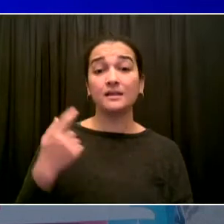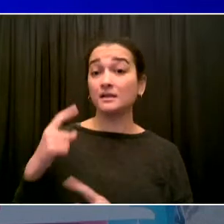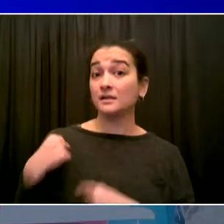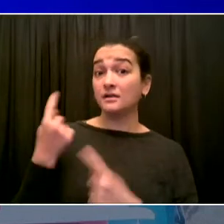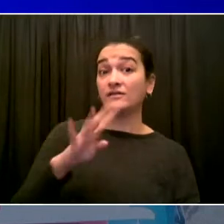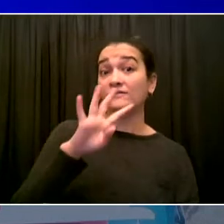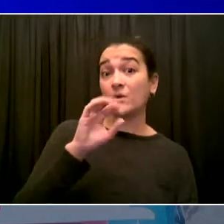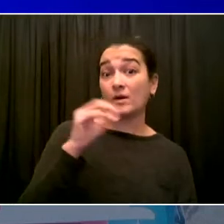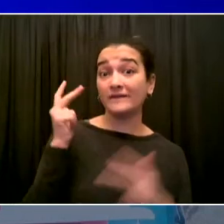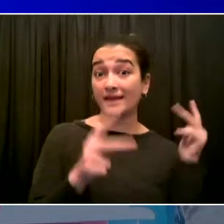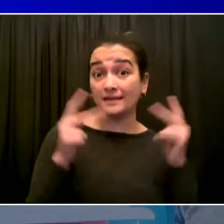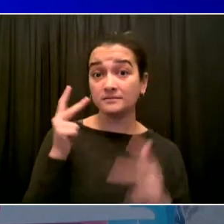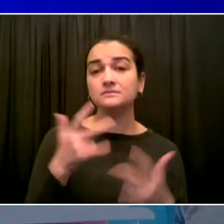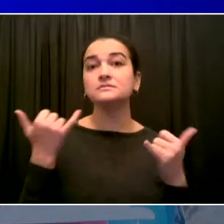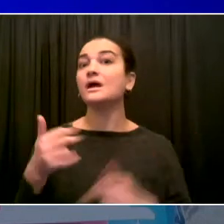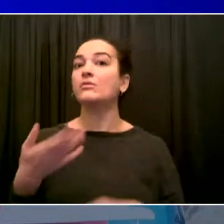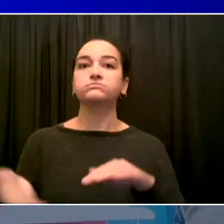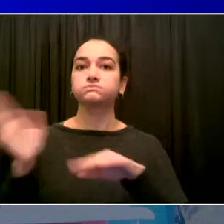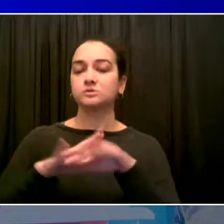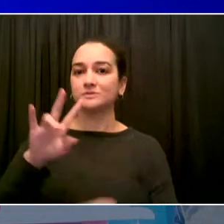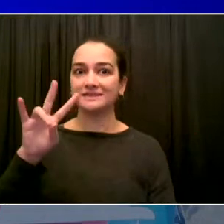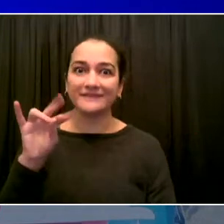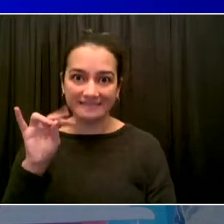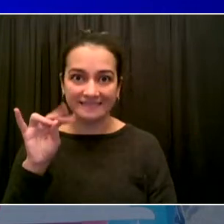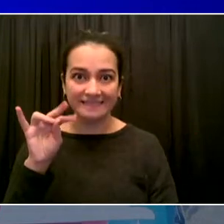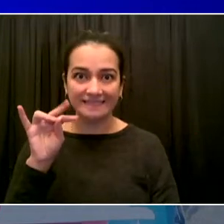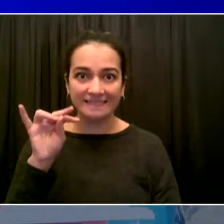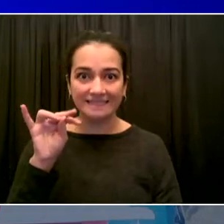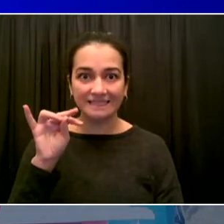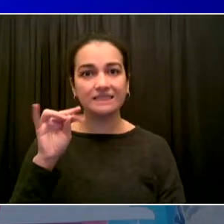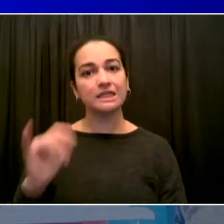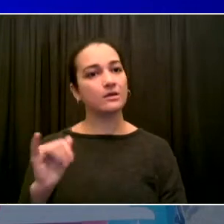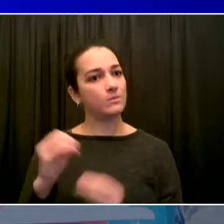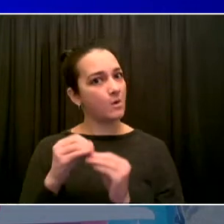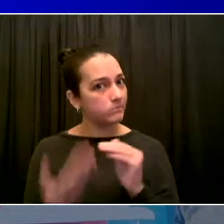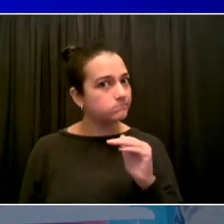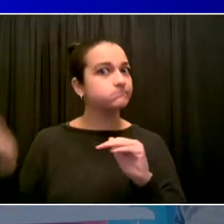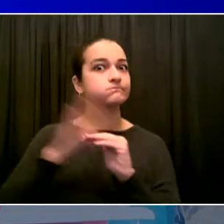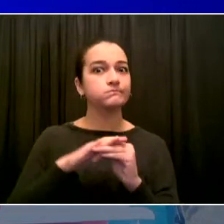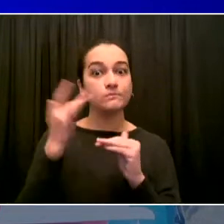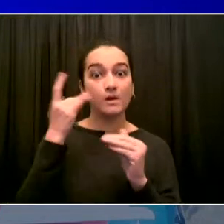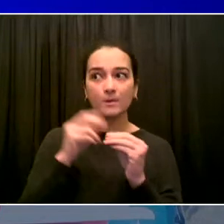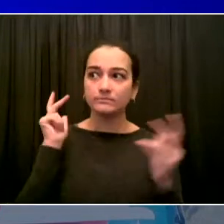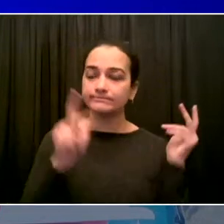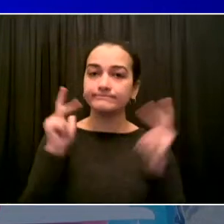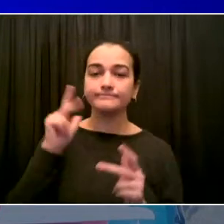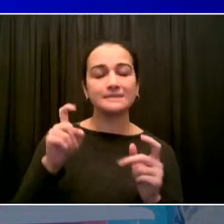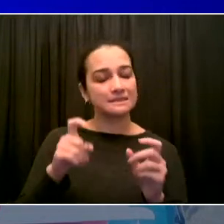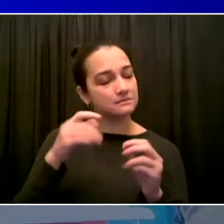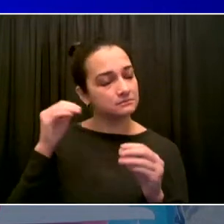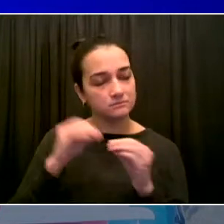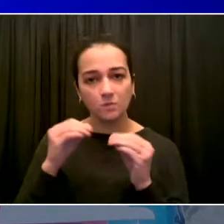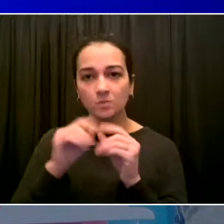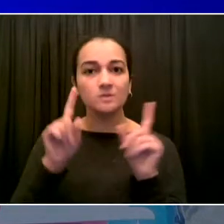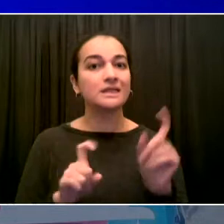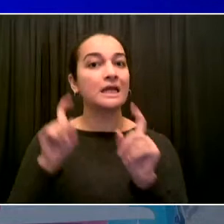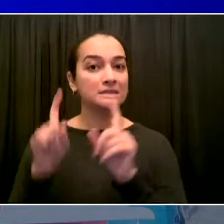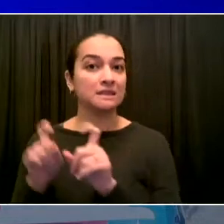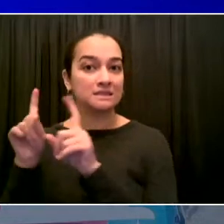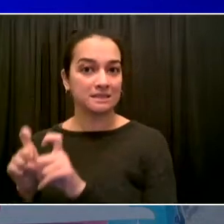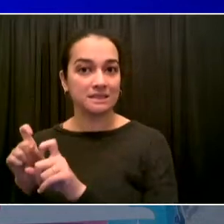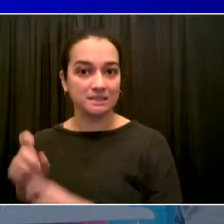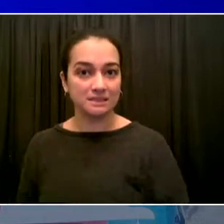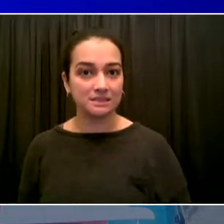some really good guidance for this holiday season. Obviously, it's a time when people gather, often gather in large numbers,